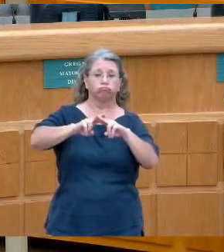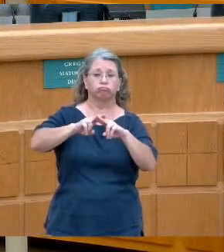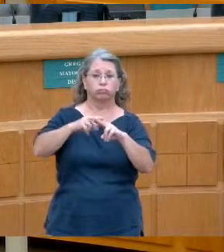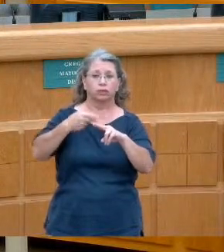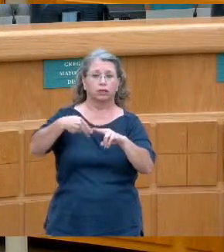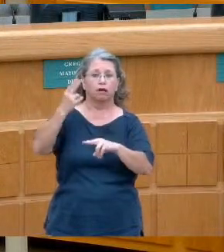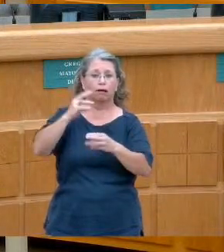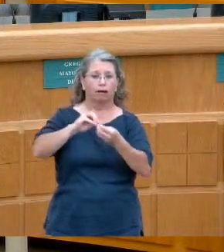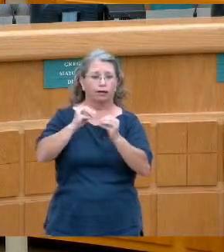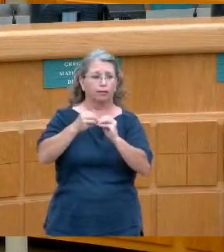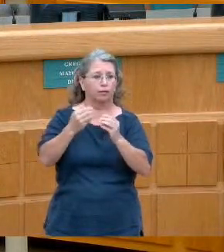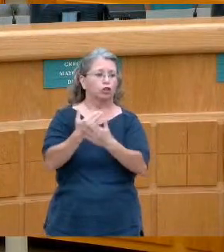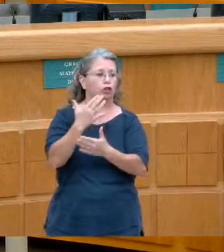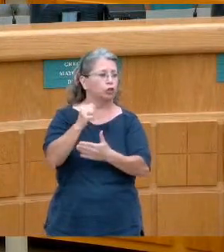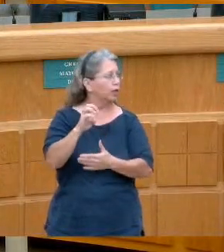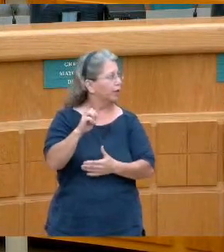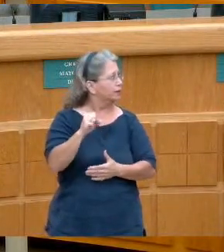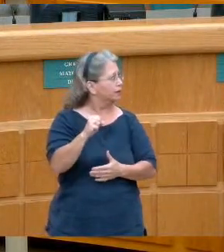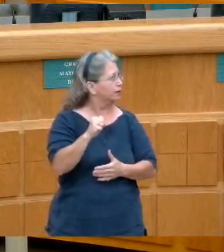cases, right? Here's yesterday.